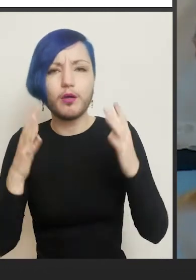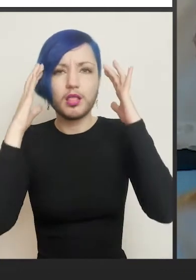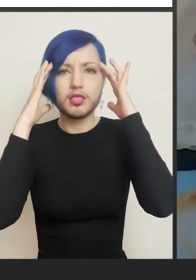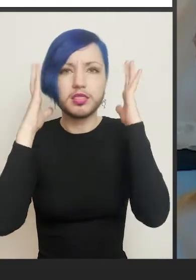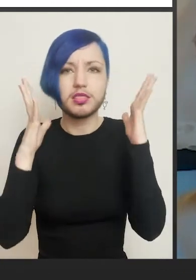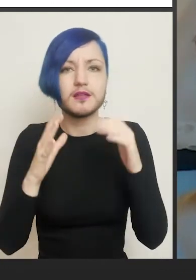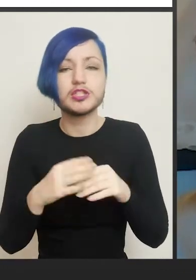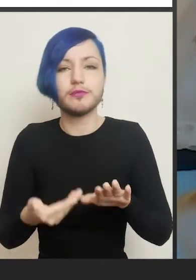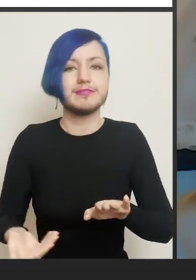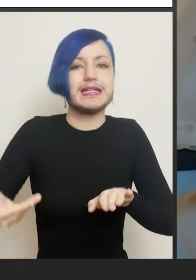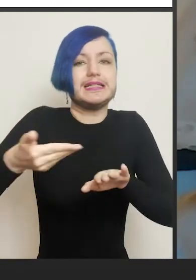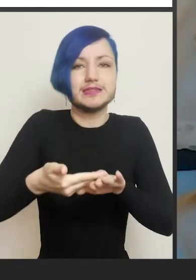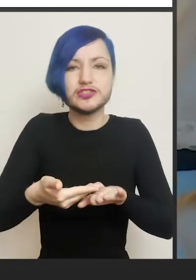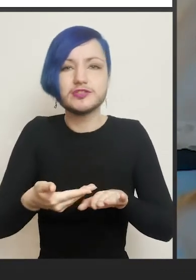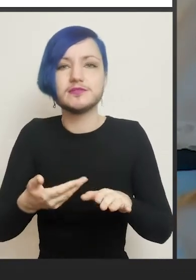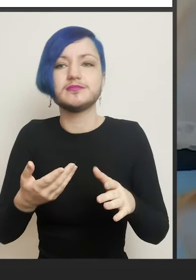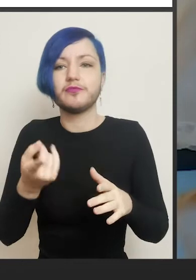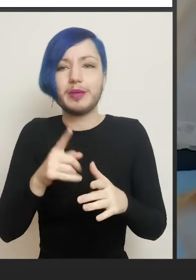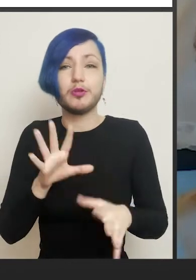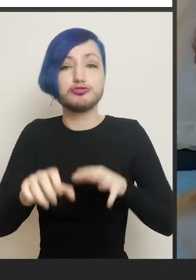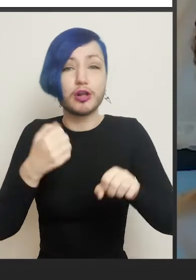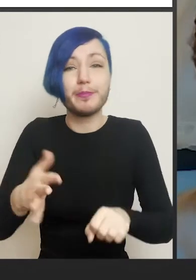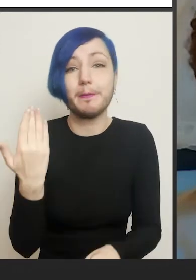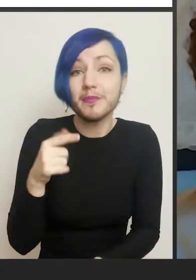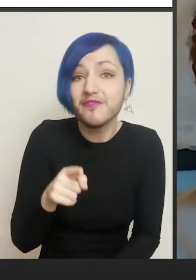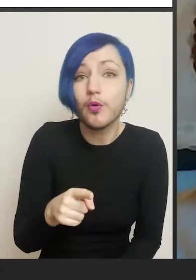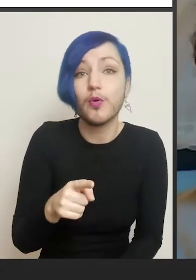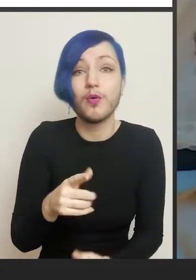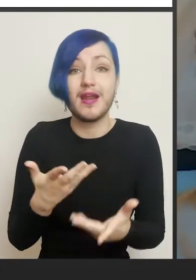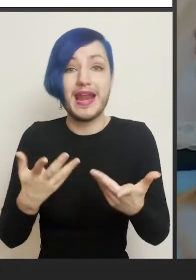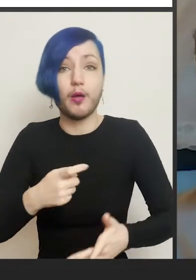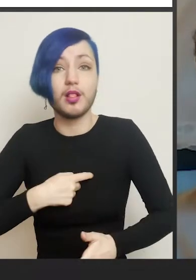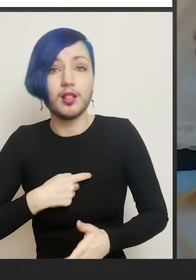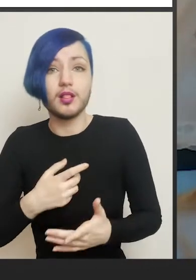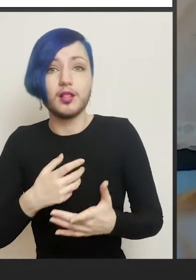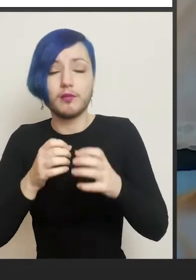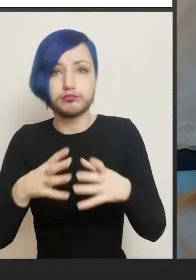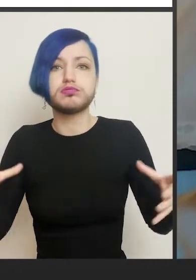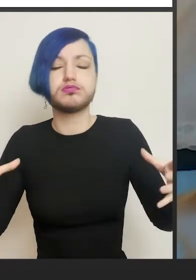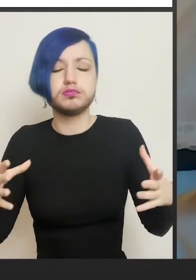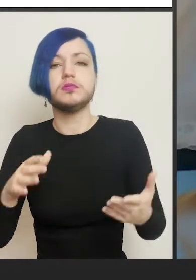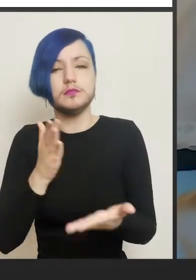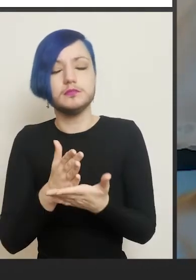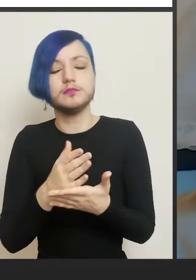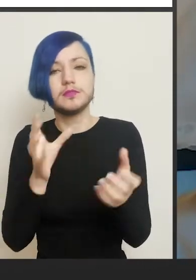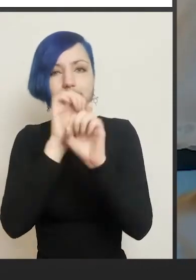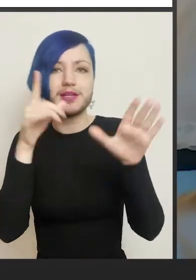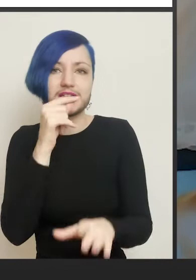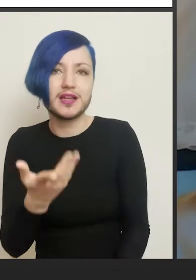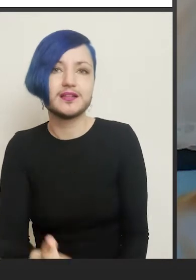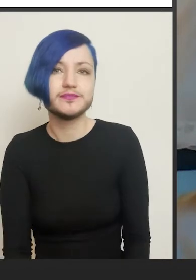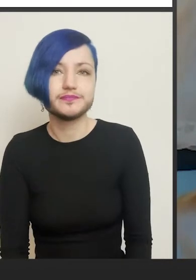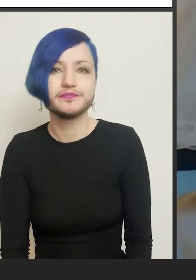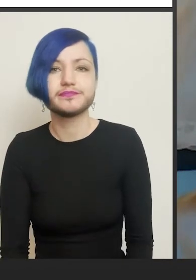can imagine the additional burden for people who found it hard before, now finding that really, really difficult thing to